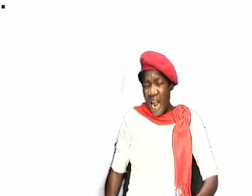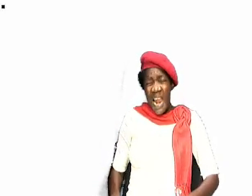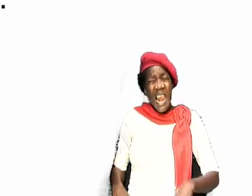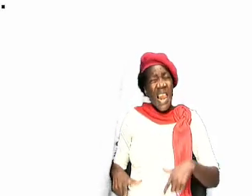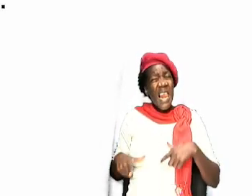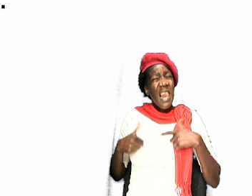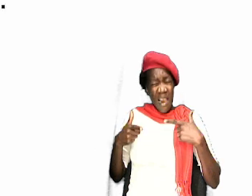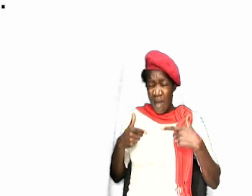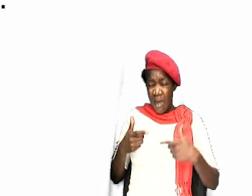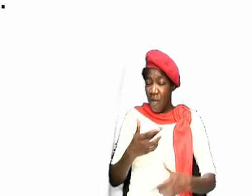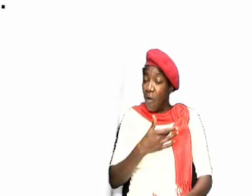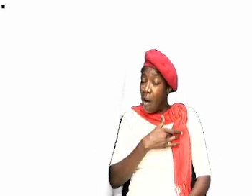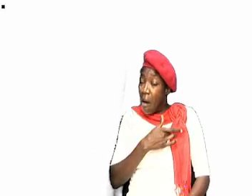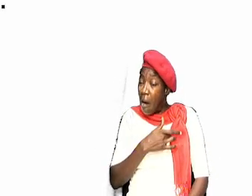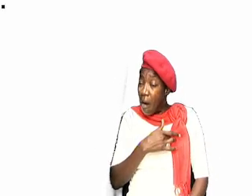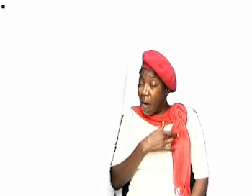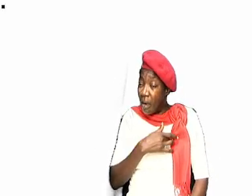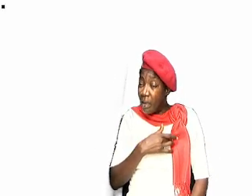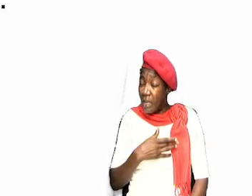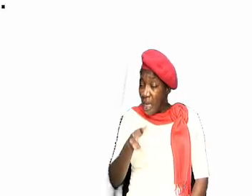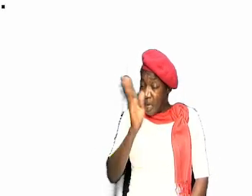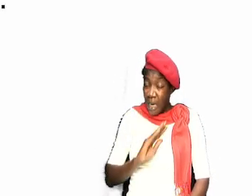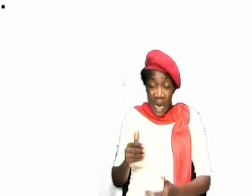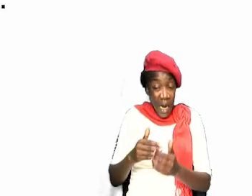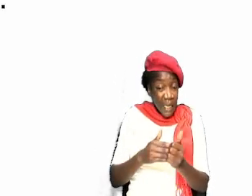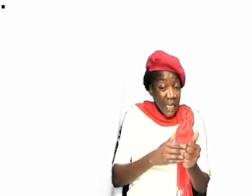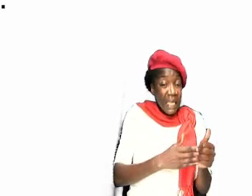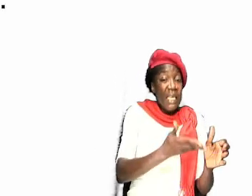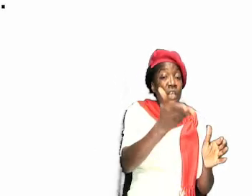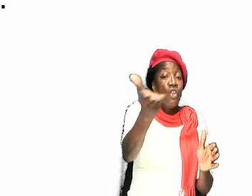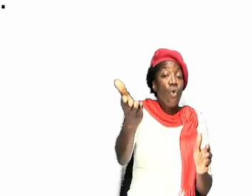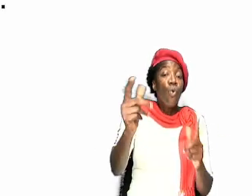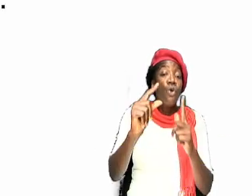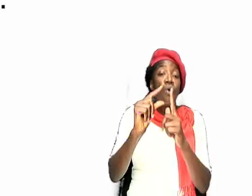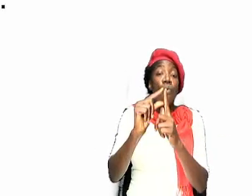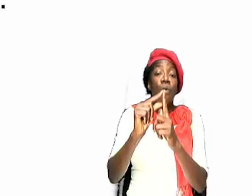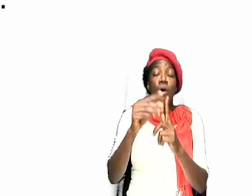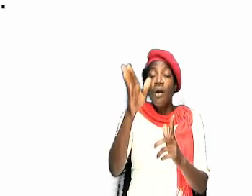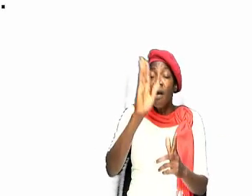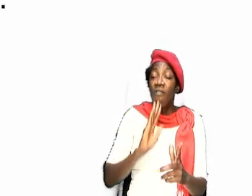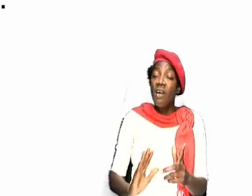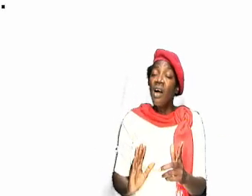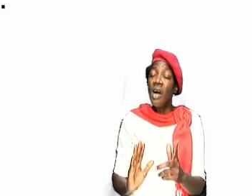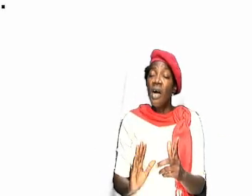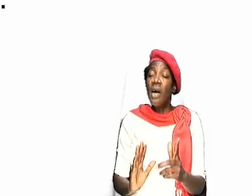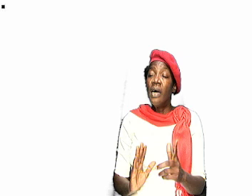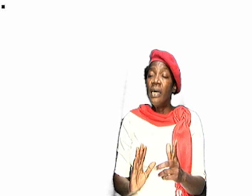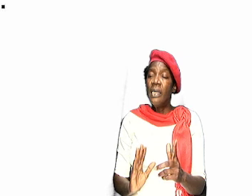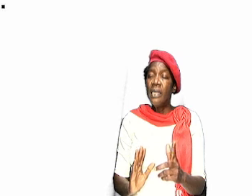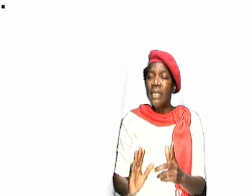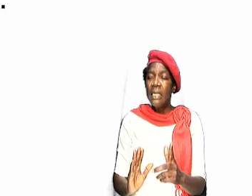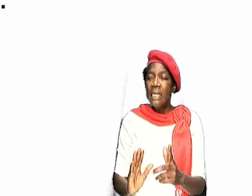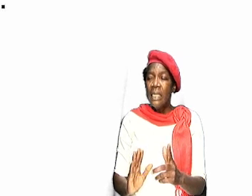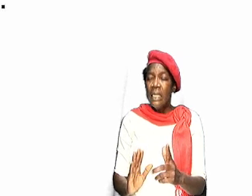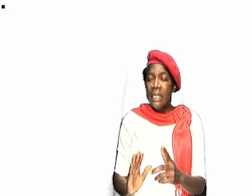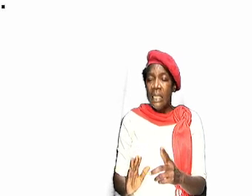God will direct us. When our conscience is live, the word of God will abide in